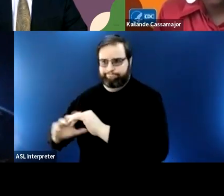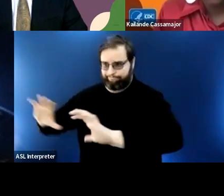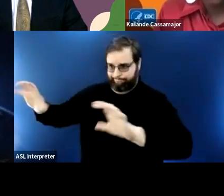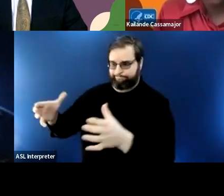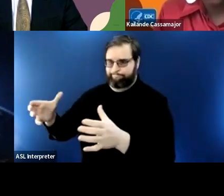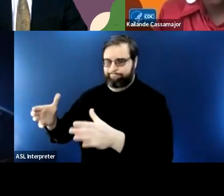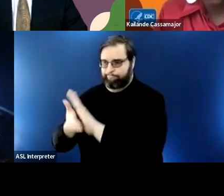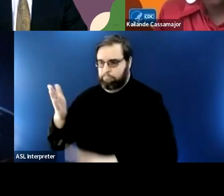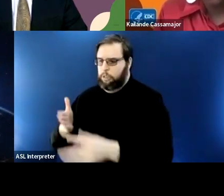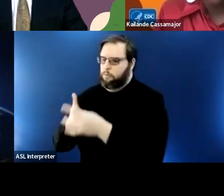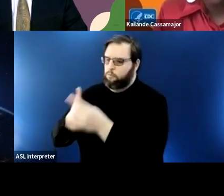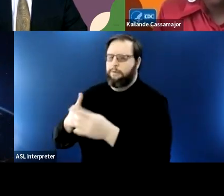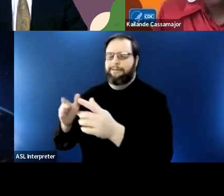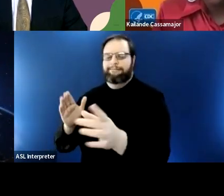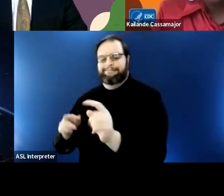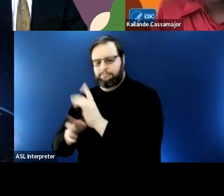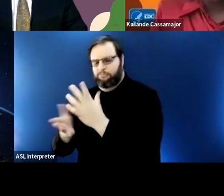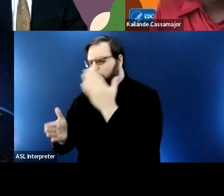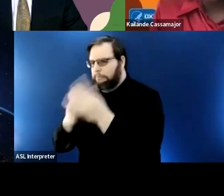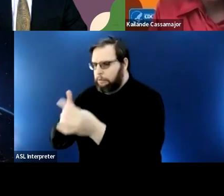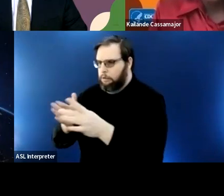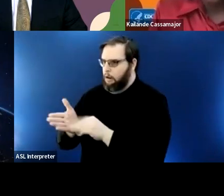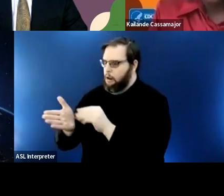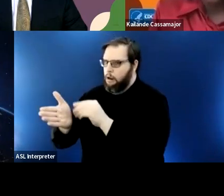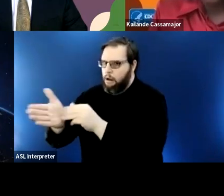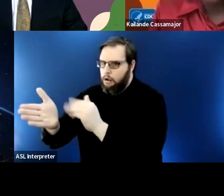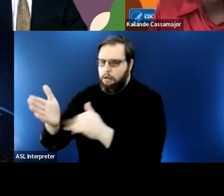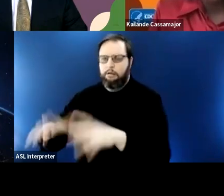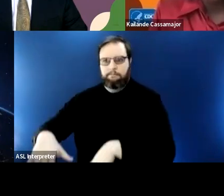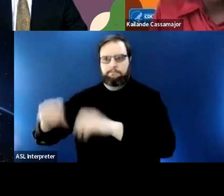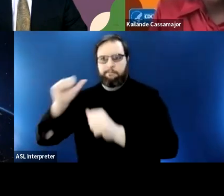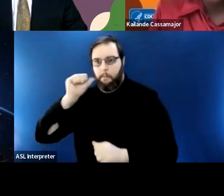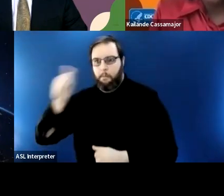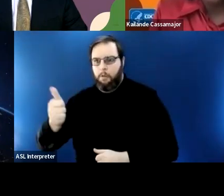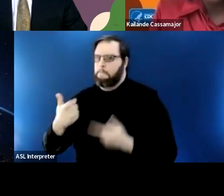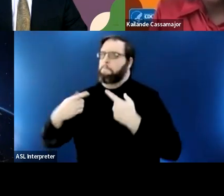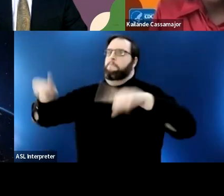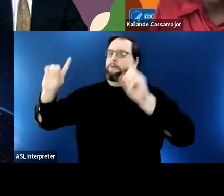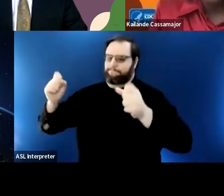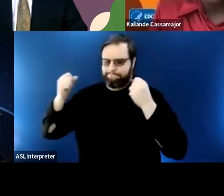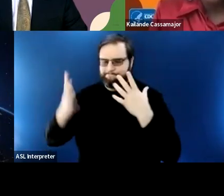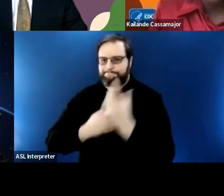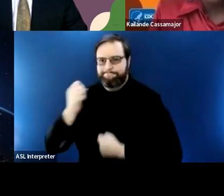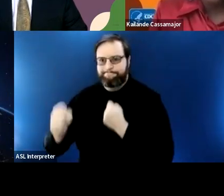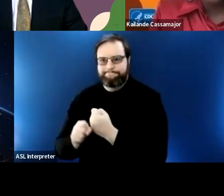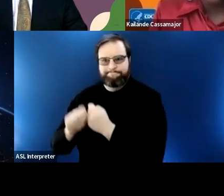the leaders, cultivating the leaders of tomorrow, which they have done so effectively for so many years and